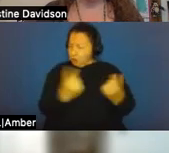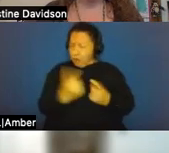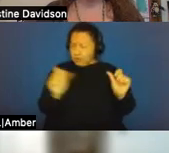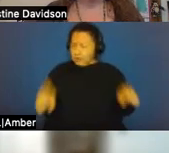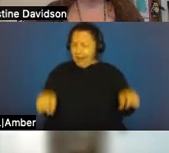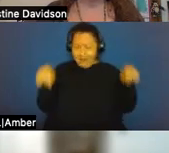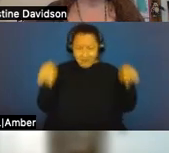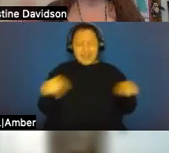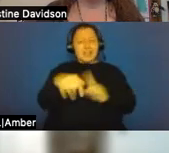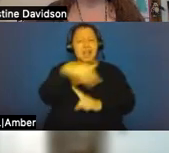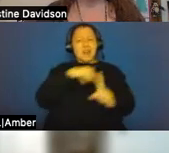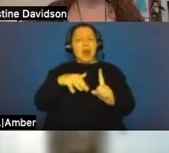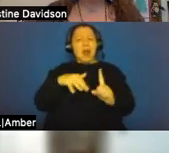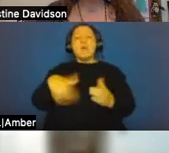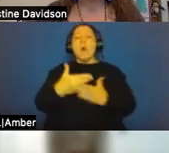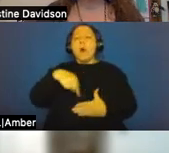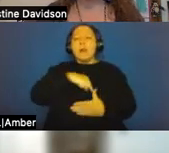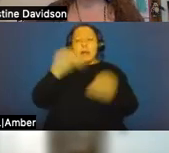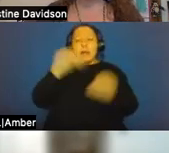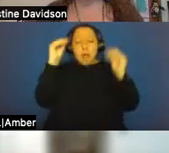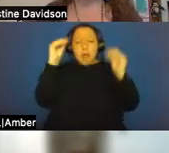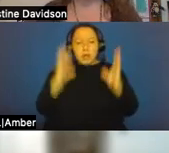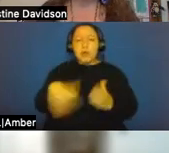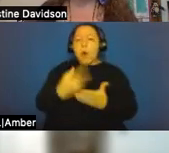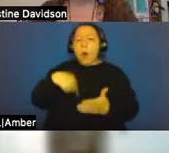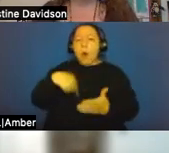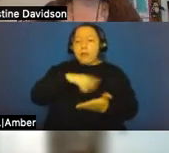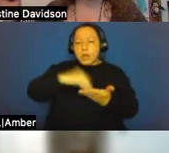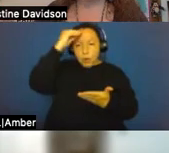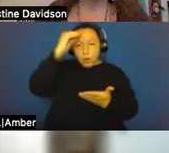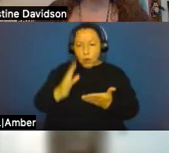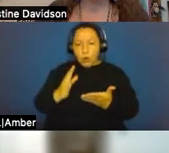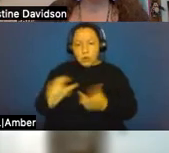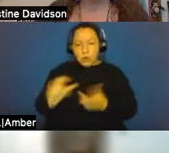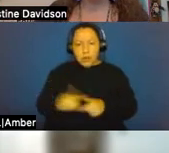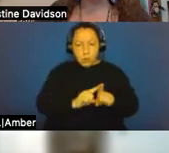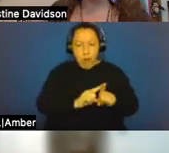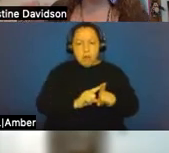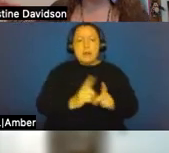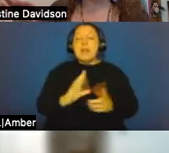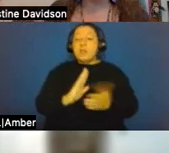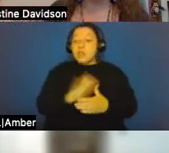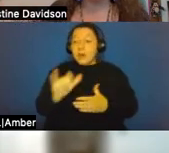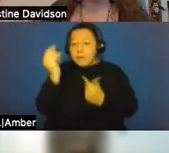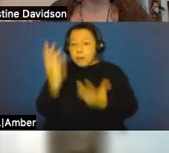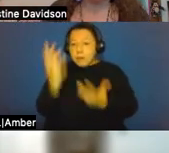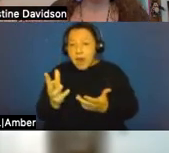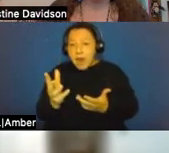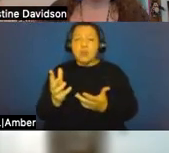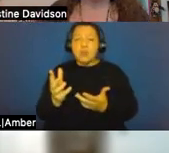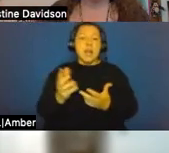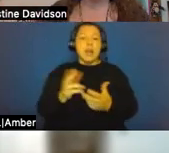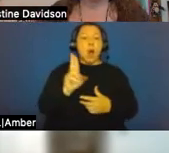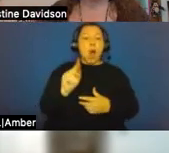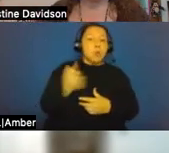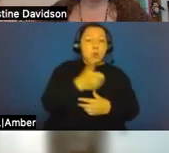we're all teachers and we're all learners. And so sharing that information, either jumping on the microphone or typing it in the chat,